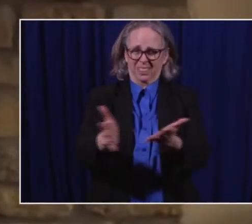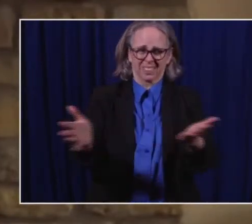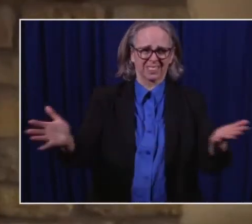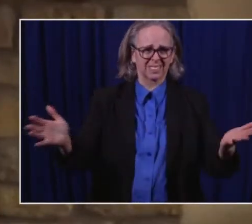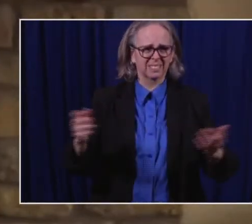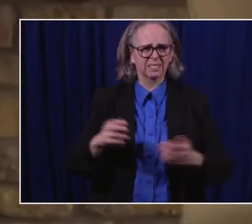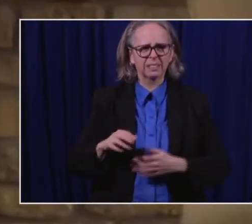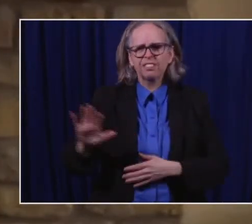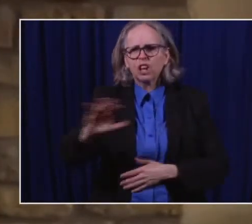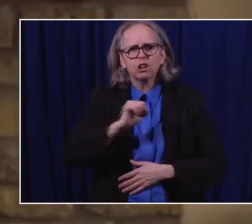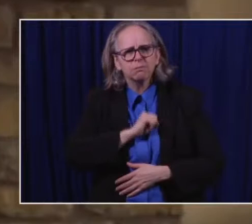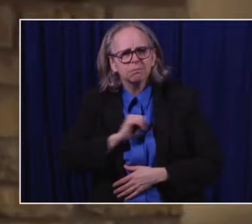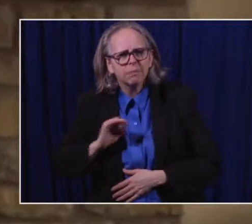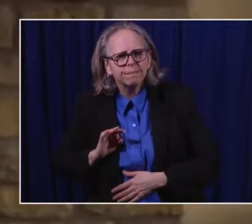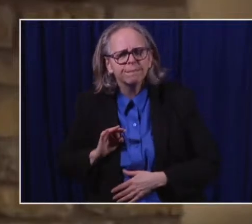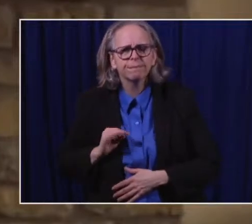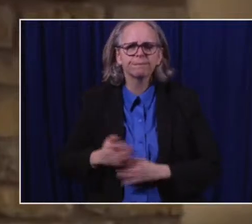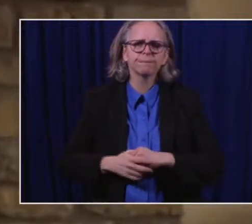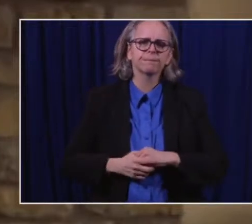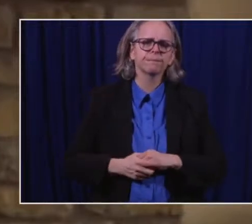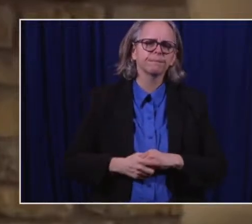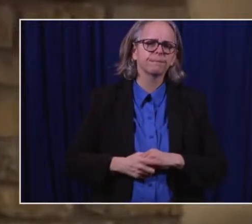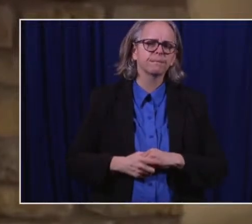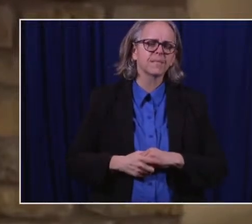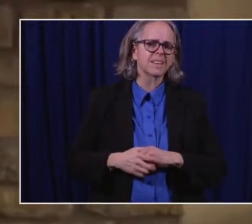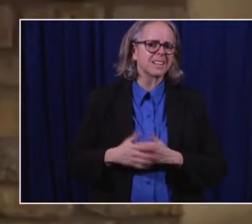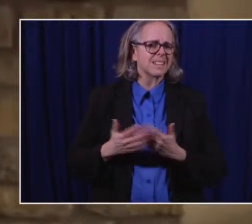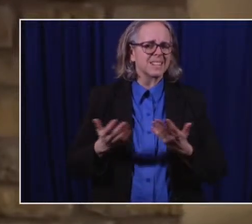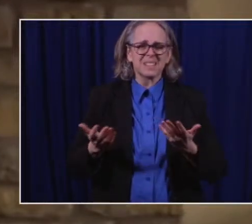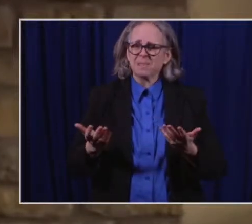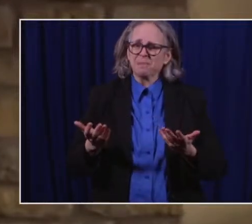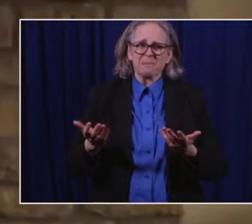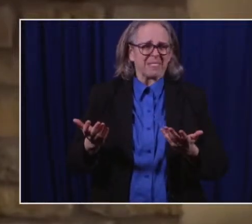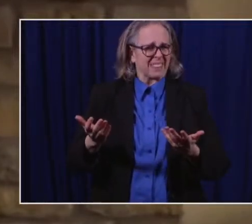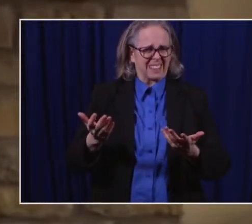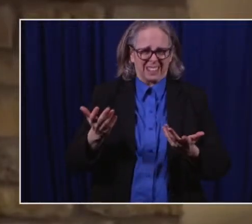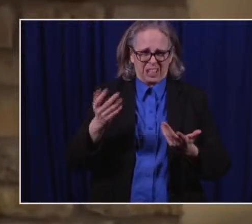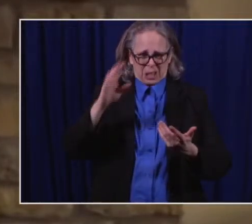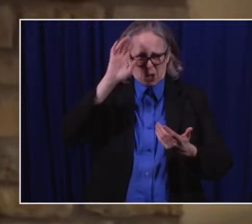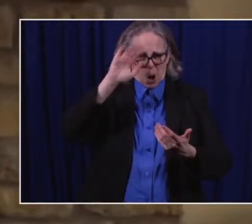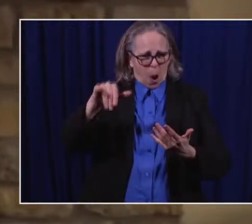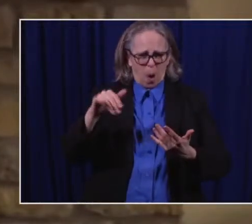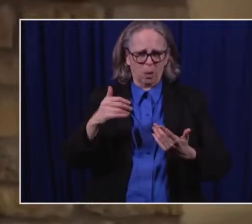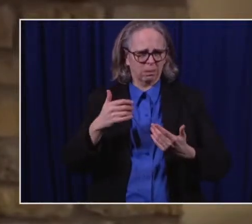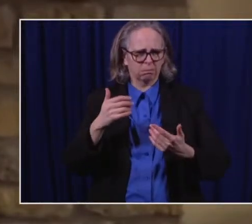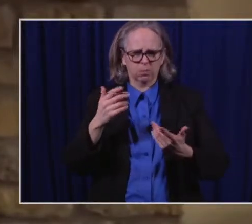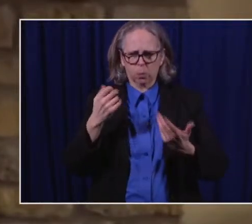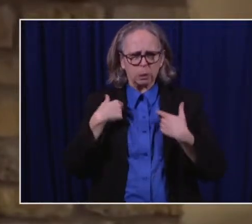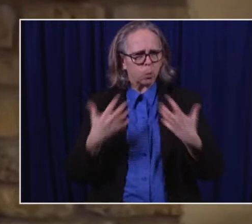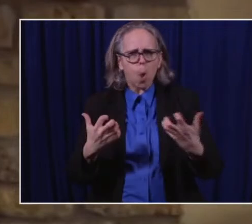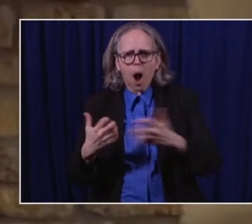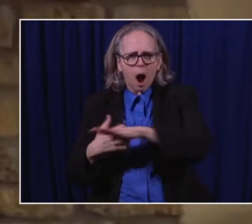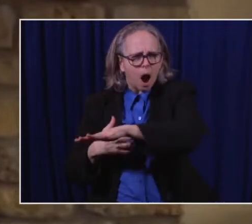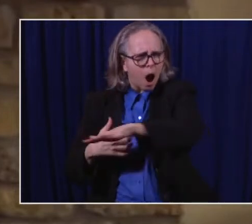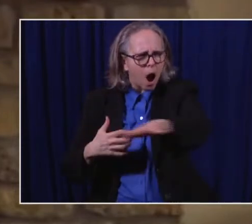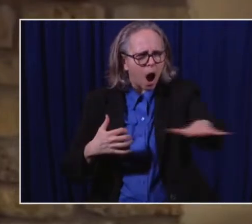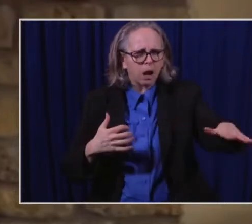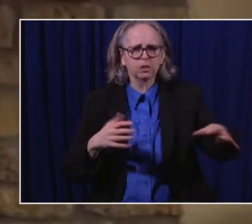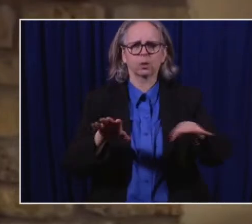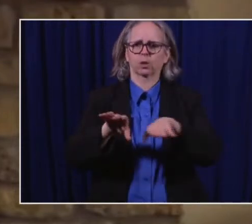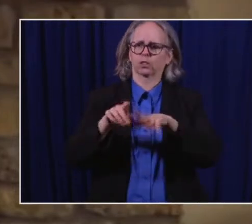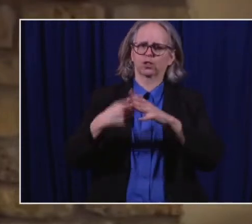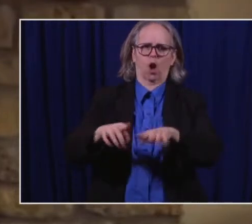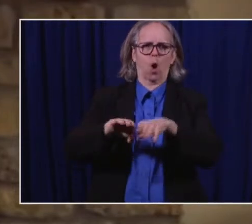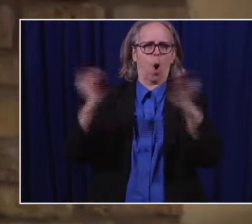the line for the sole purpose of getting kids back in school, keeping kids in school, for all the reasons that